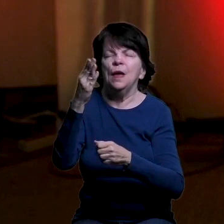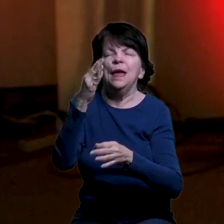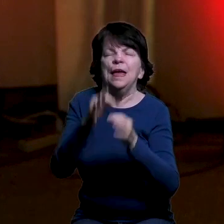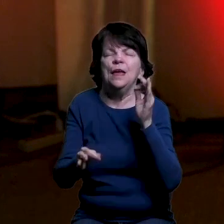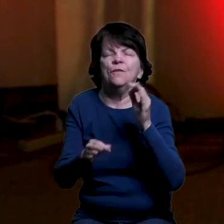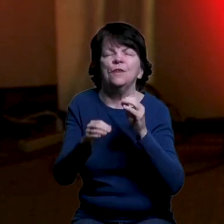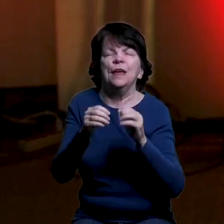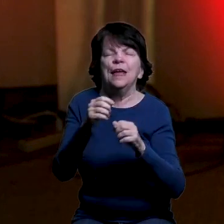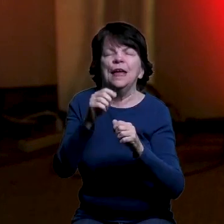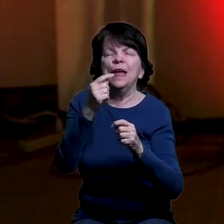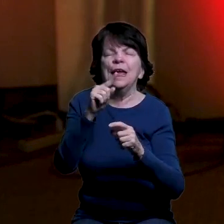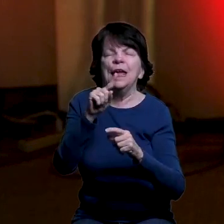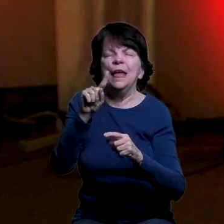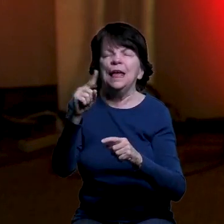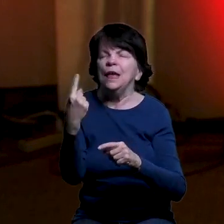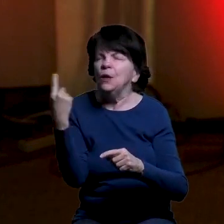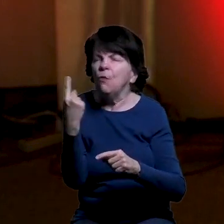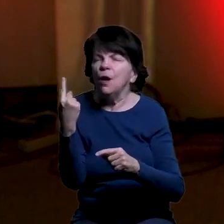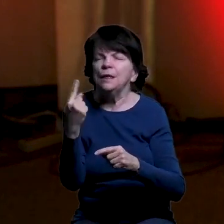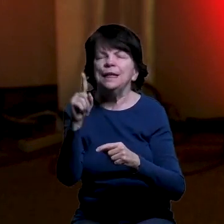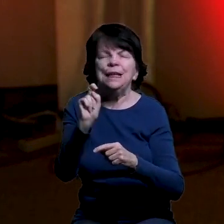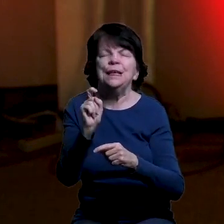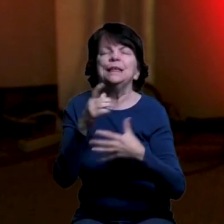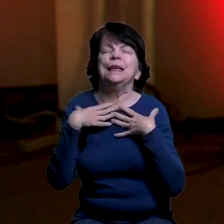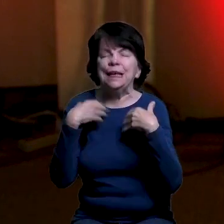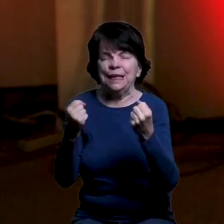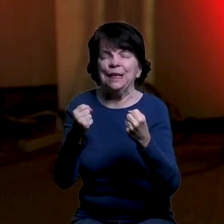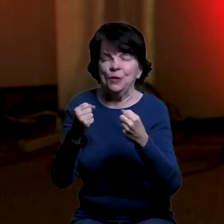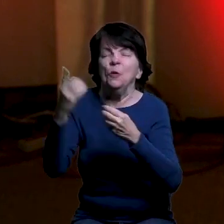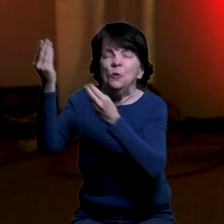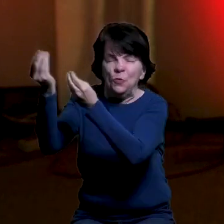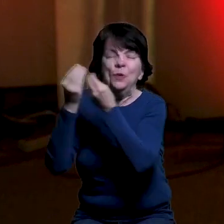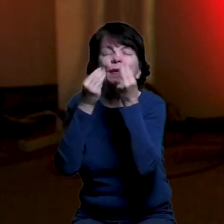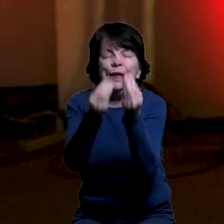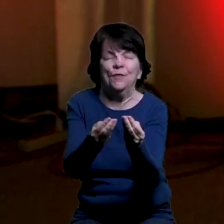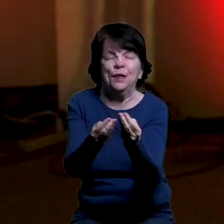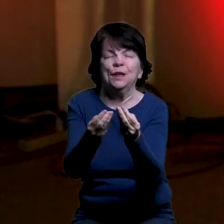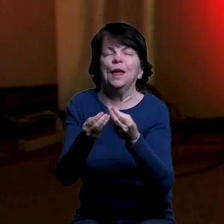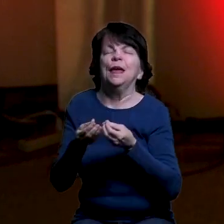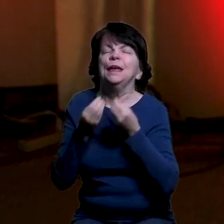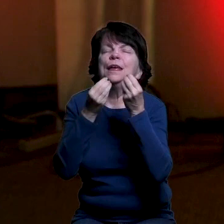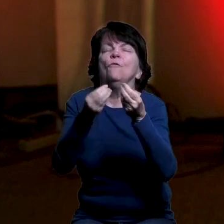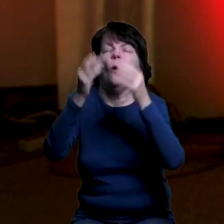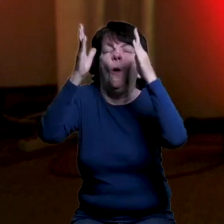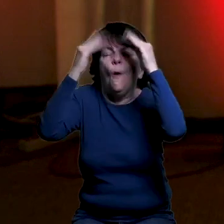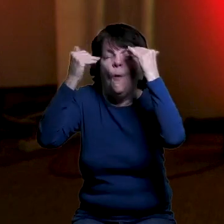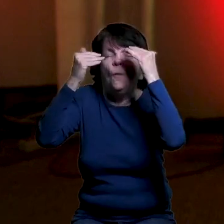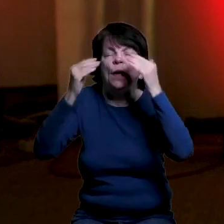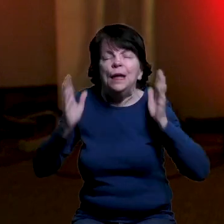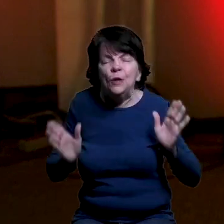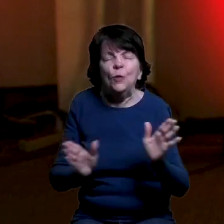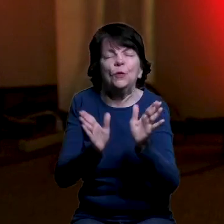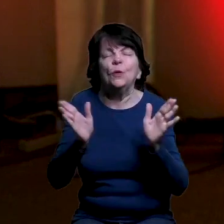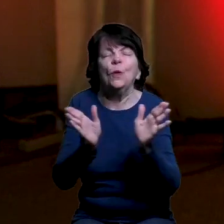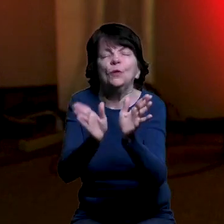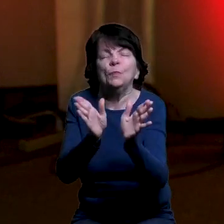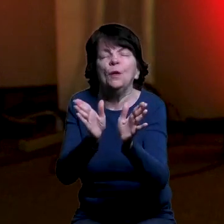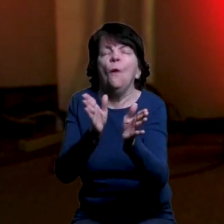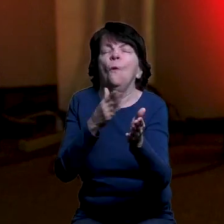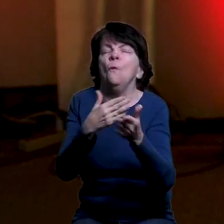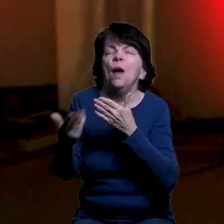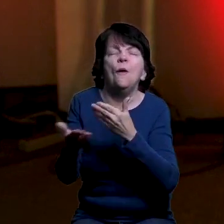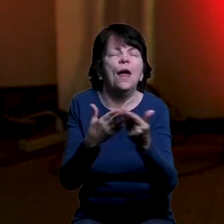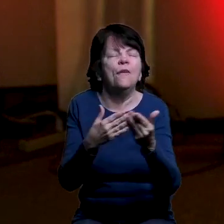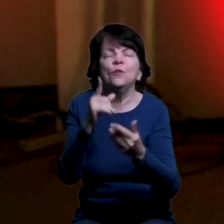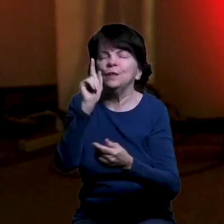God, for those that are discouraged, God, may you bring hope and encouragement to them right now, Father God, knowing that you are with